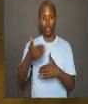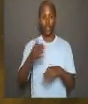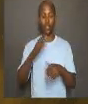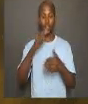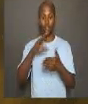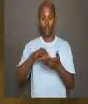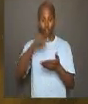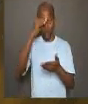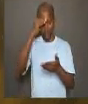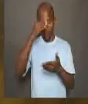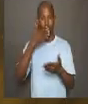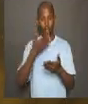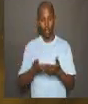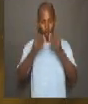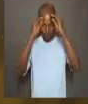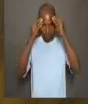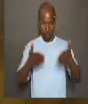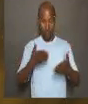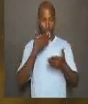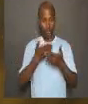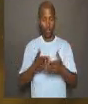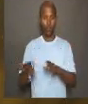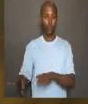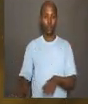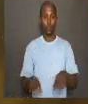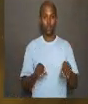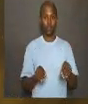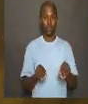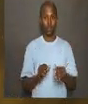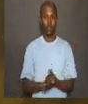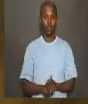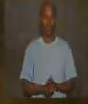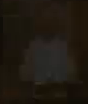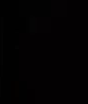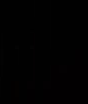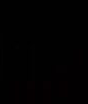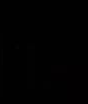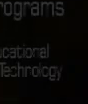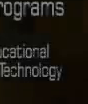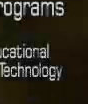Until next lesson, thank you, teacher. Thank you, students.